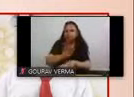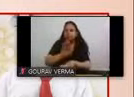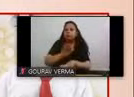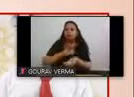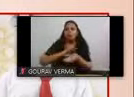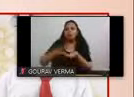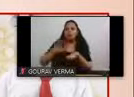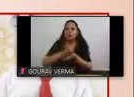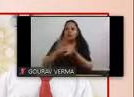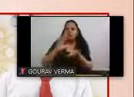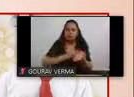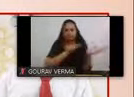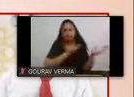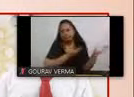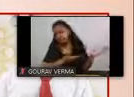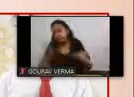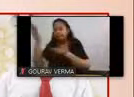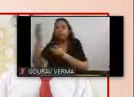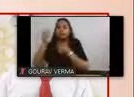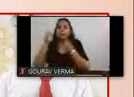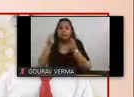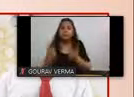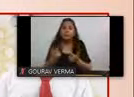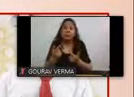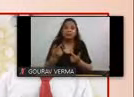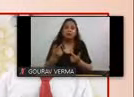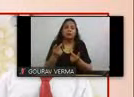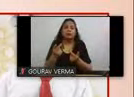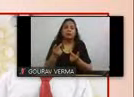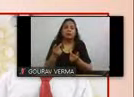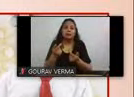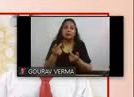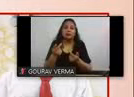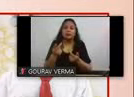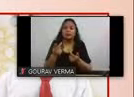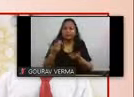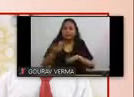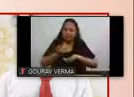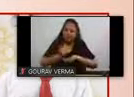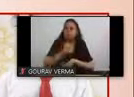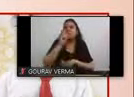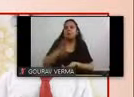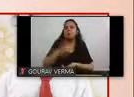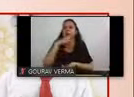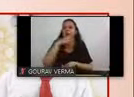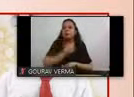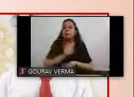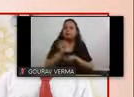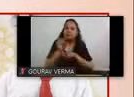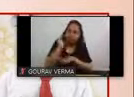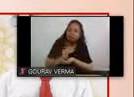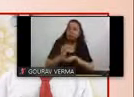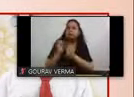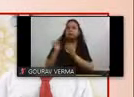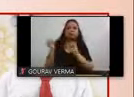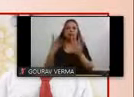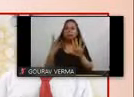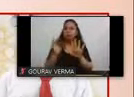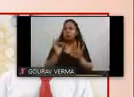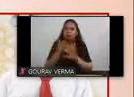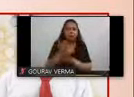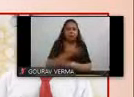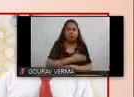early. Mother made a wonderful effort right from the beginning, but he walked very late, he talked